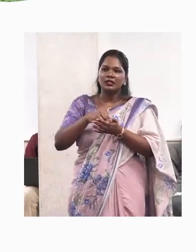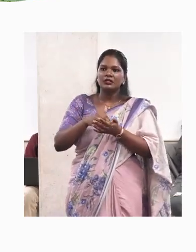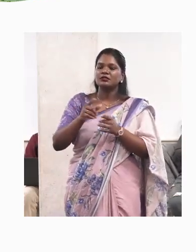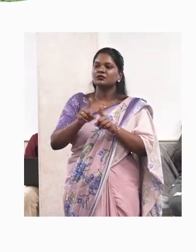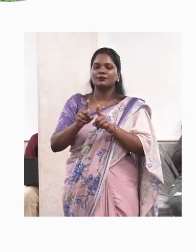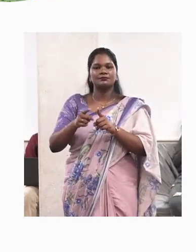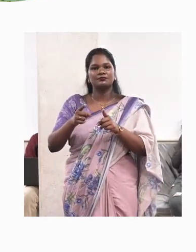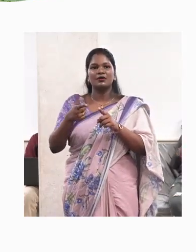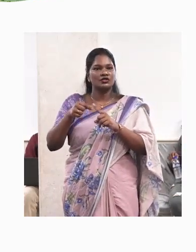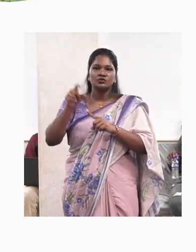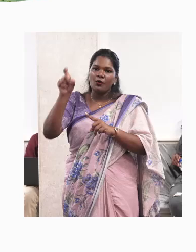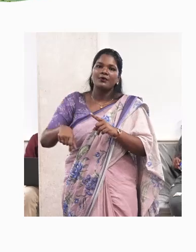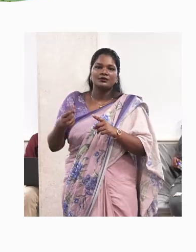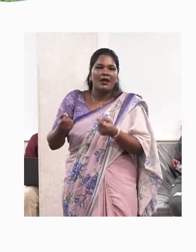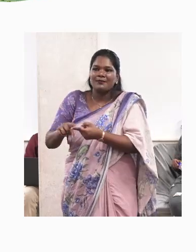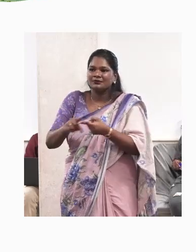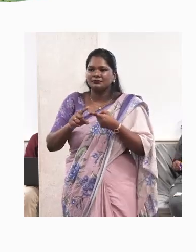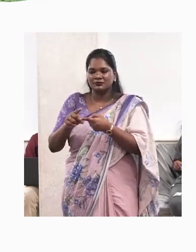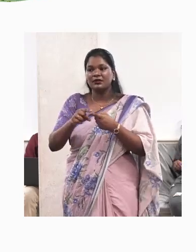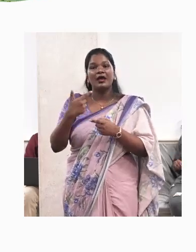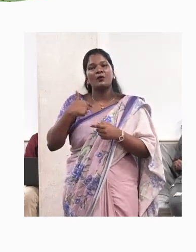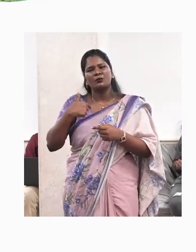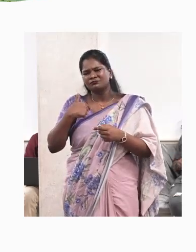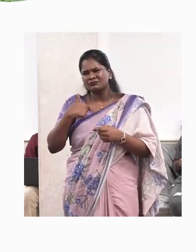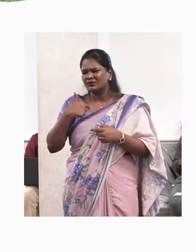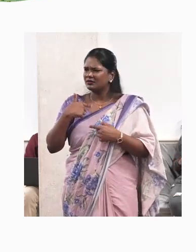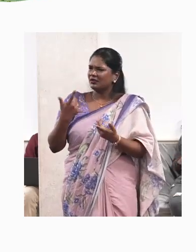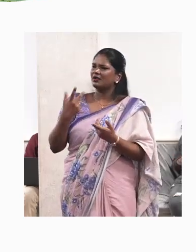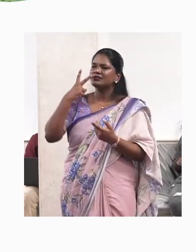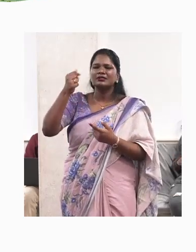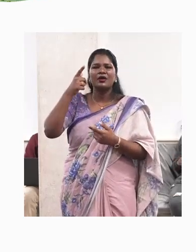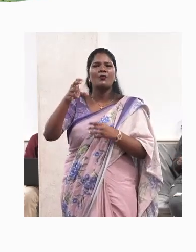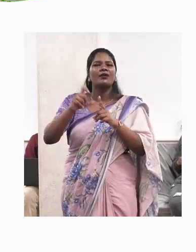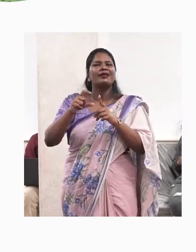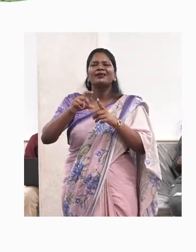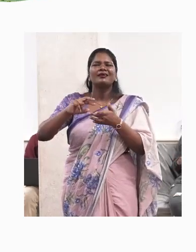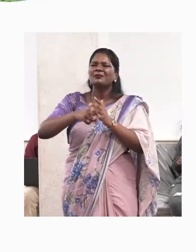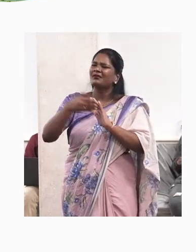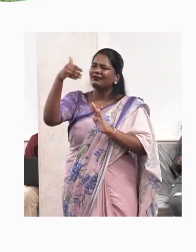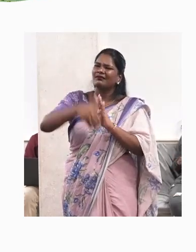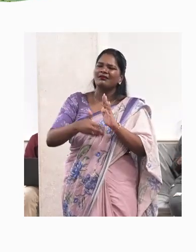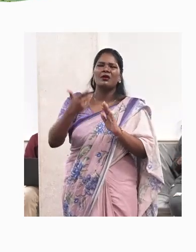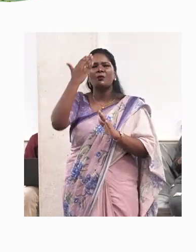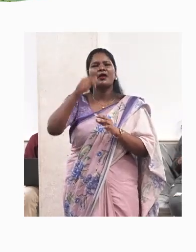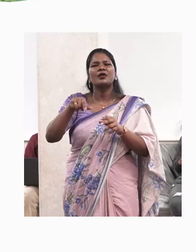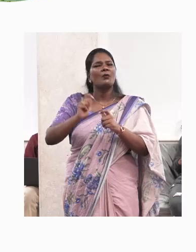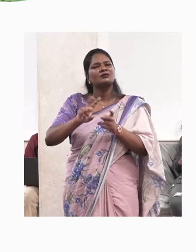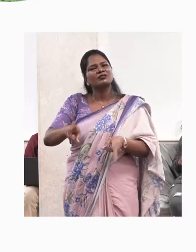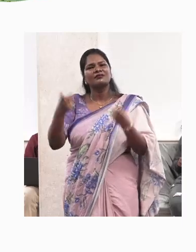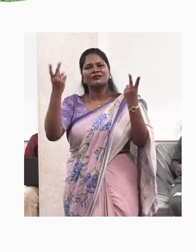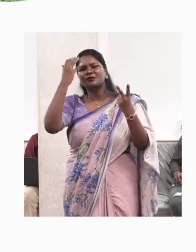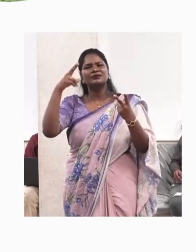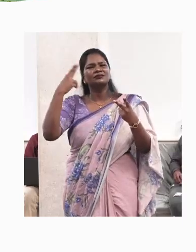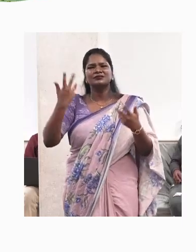unpacked in therapeutic situations, right? And I wonder if what OD does or why it works differently is because